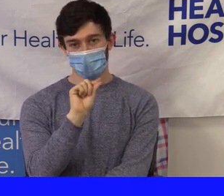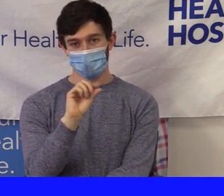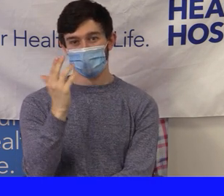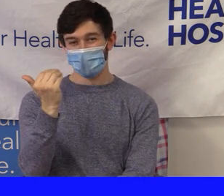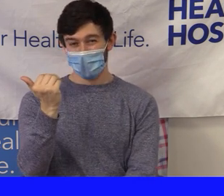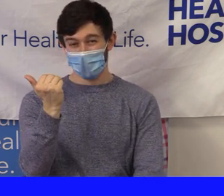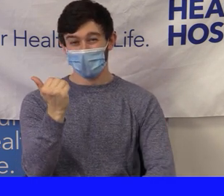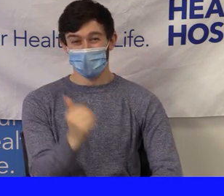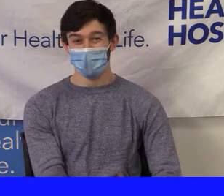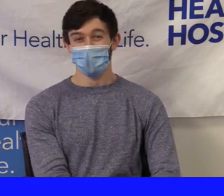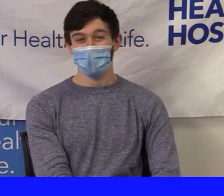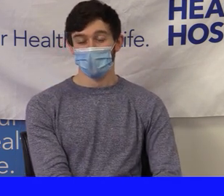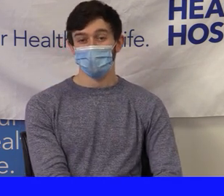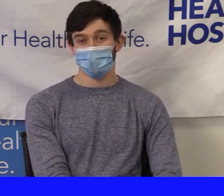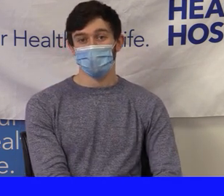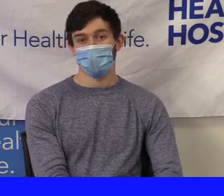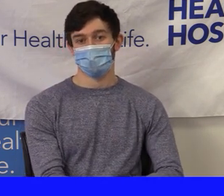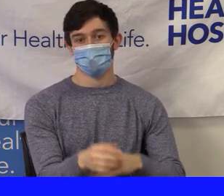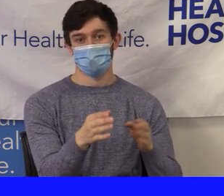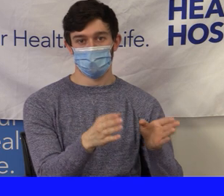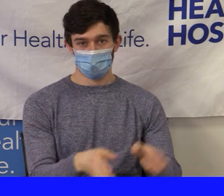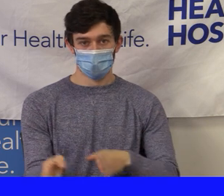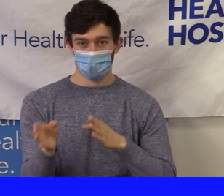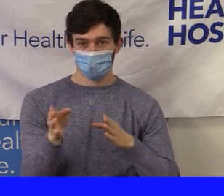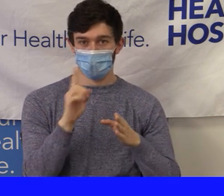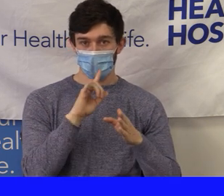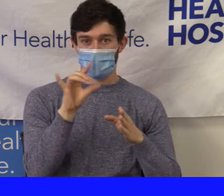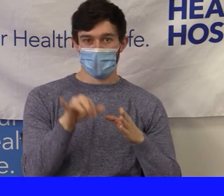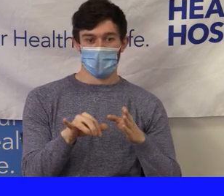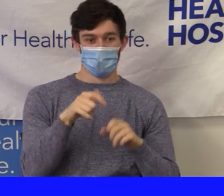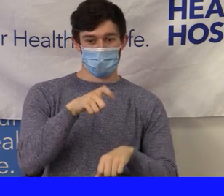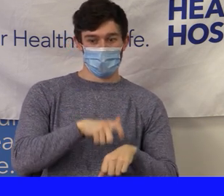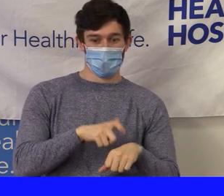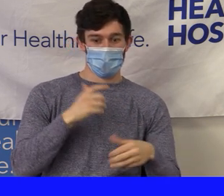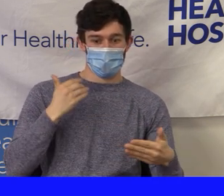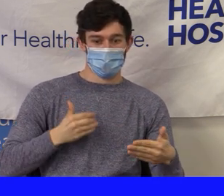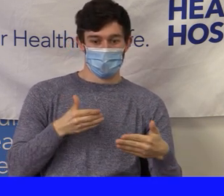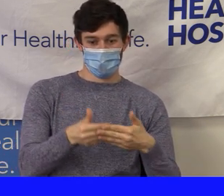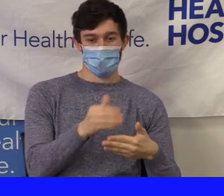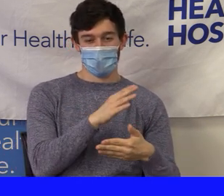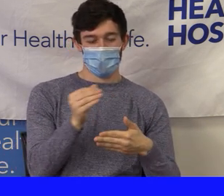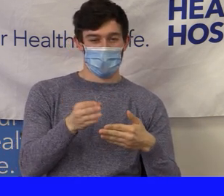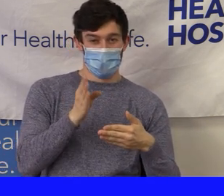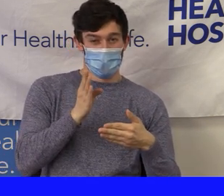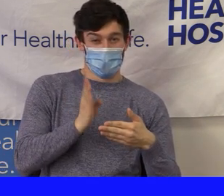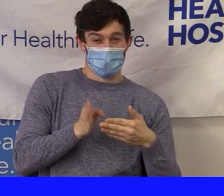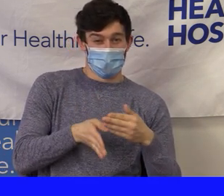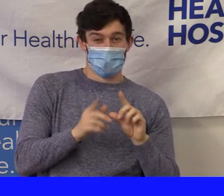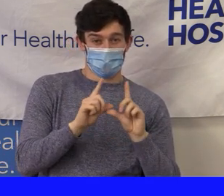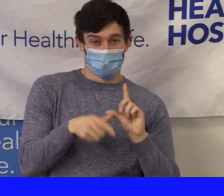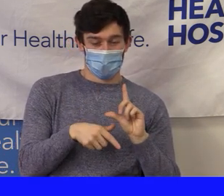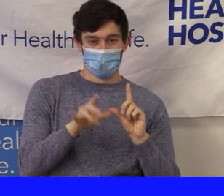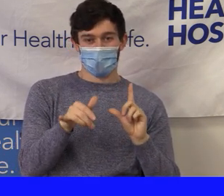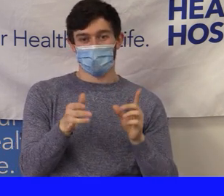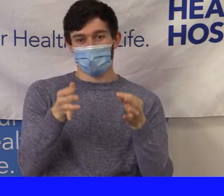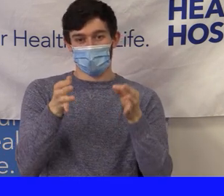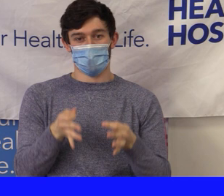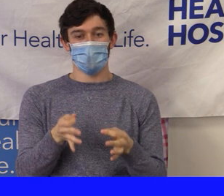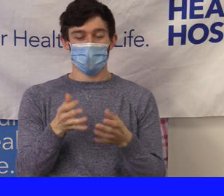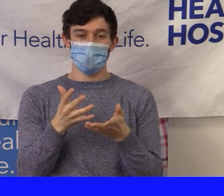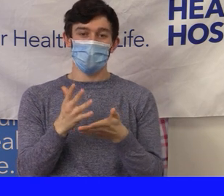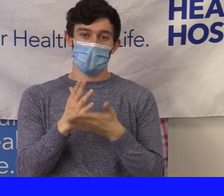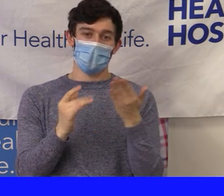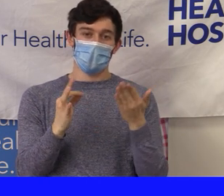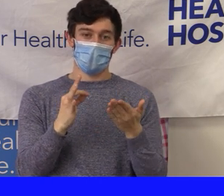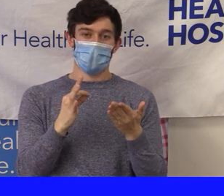of 2015. So in preparation for that period of time and the expiration, and the decision as part of the mayor's criminal justice